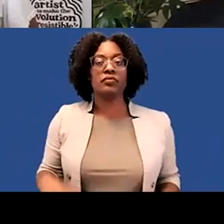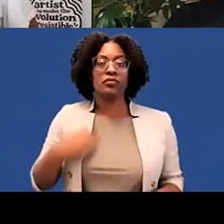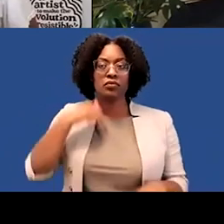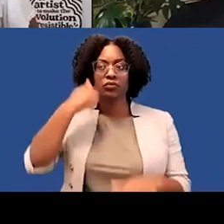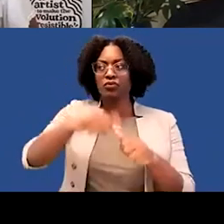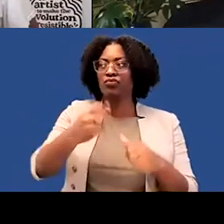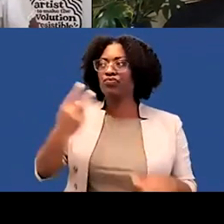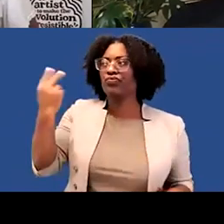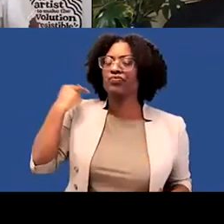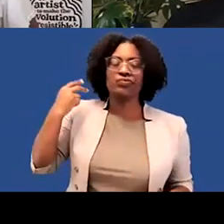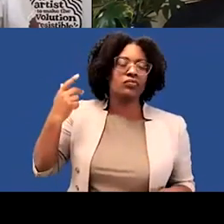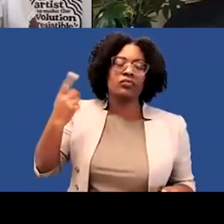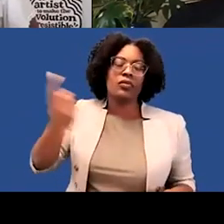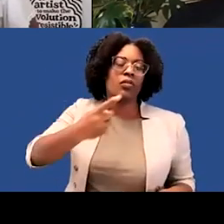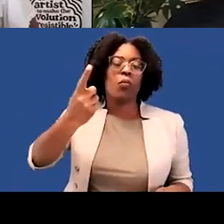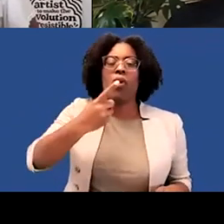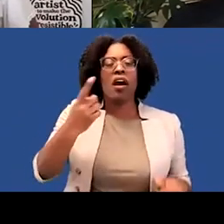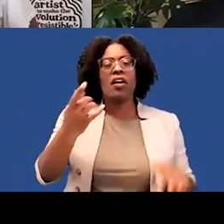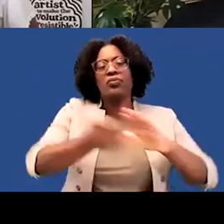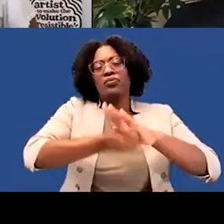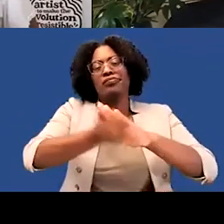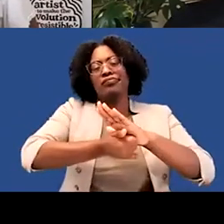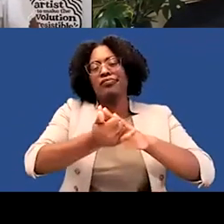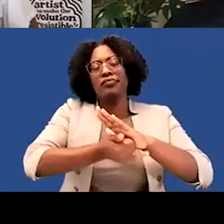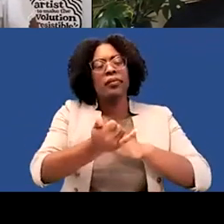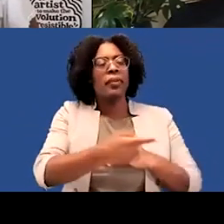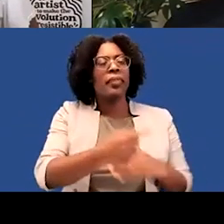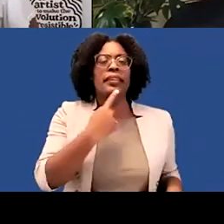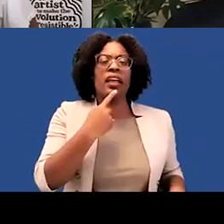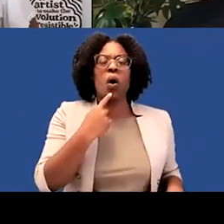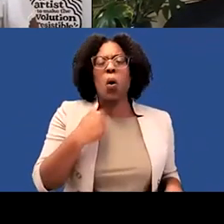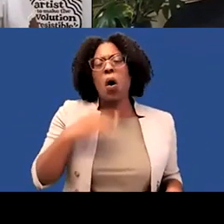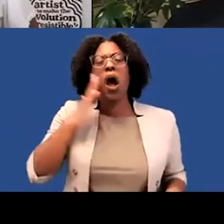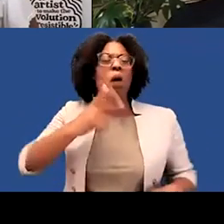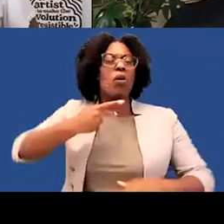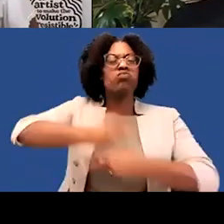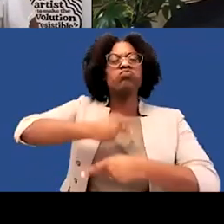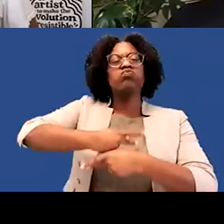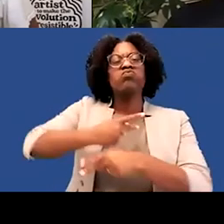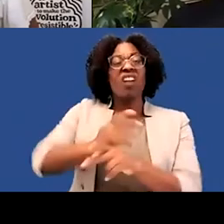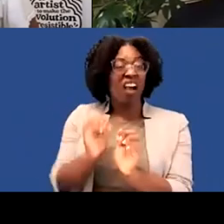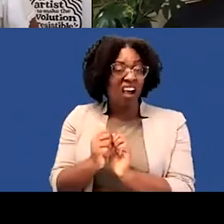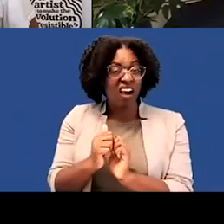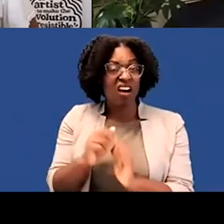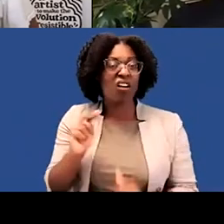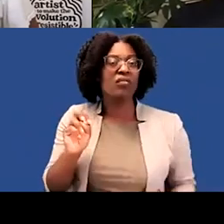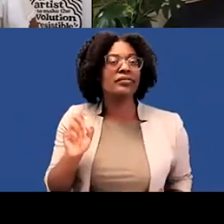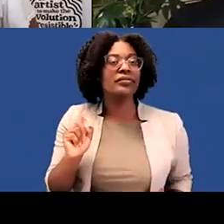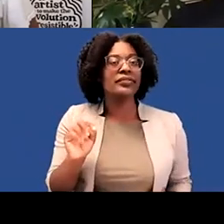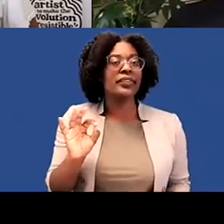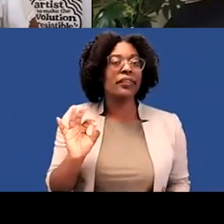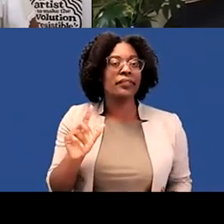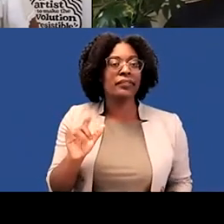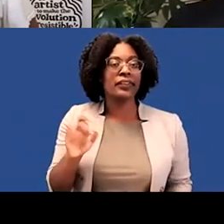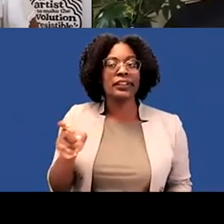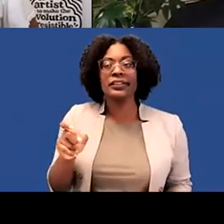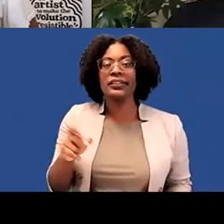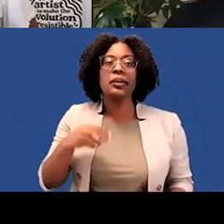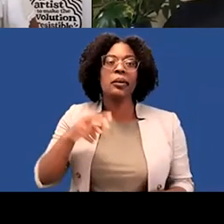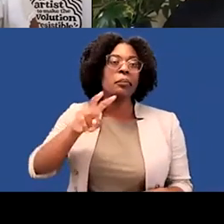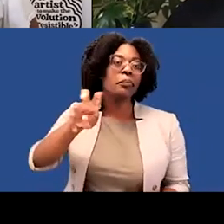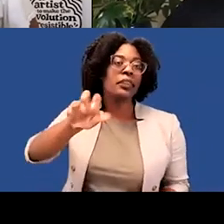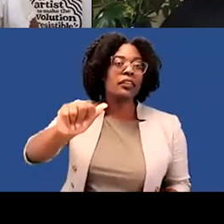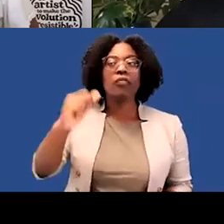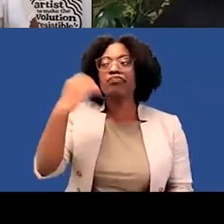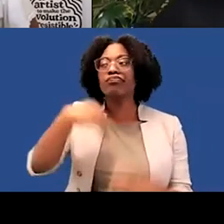and have Netflix tonight, hashtag self-care. And I'm like, you know, I guess that counts, but it's just interesting because it really did have this political praxis and